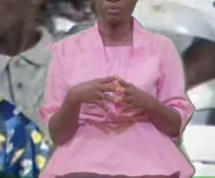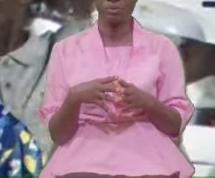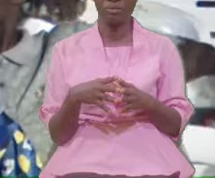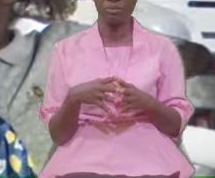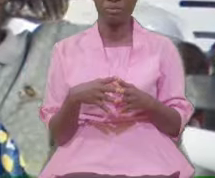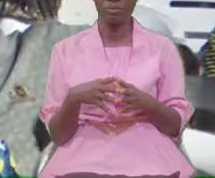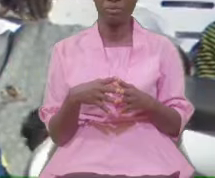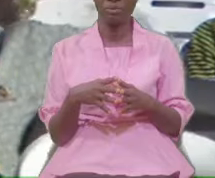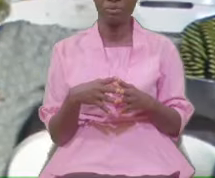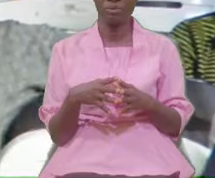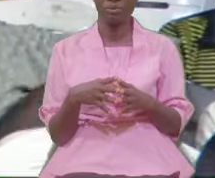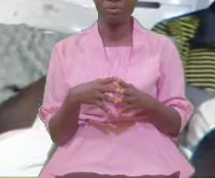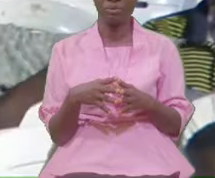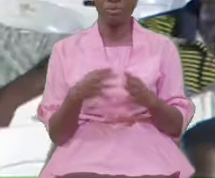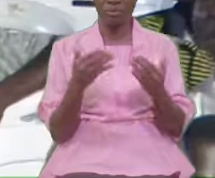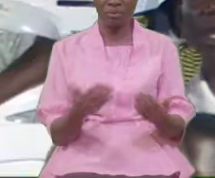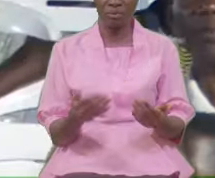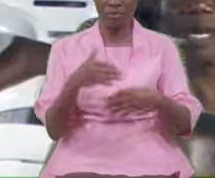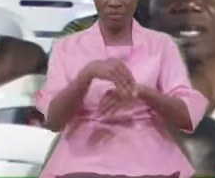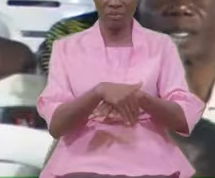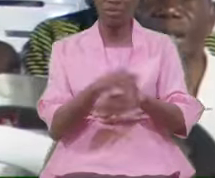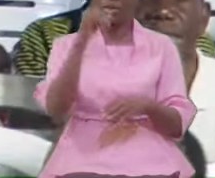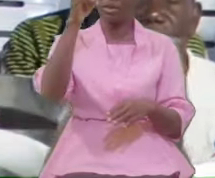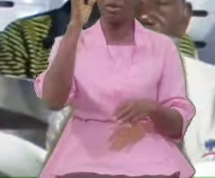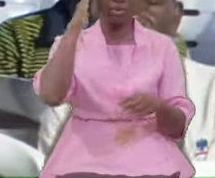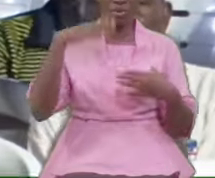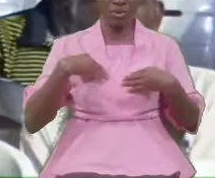you tonight will he you